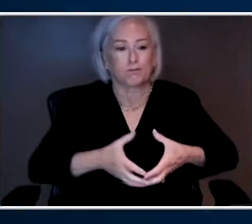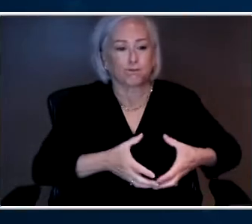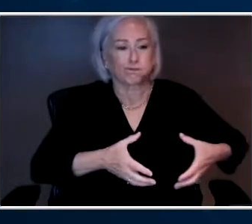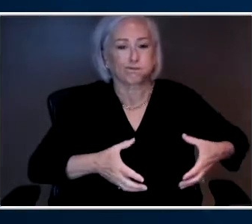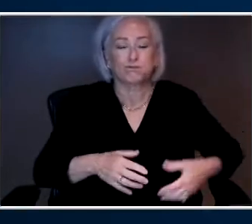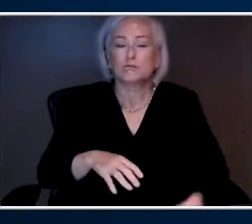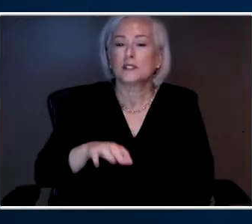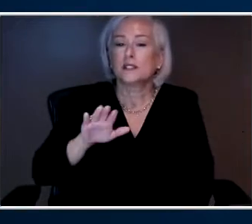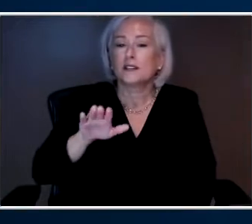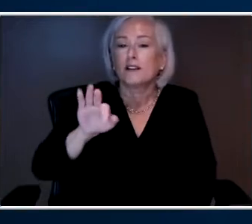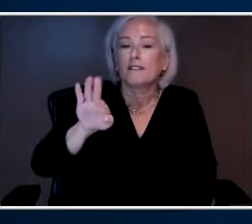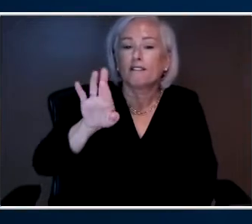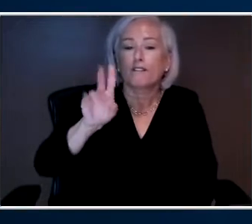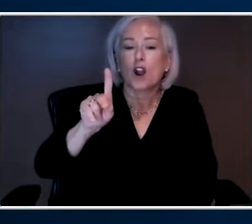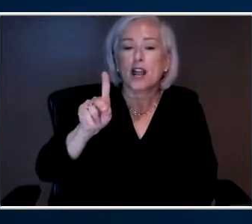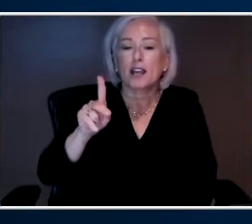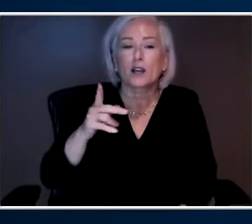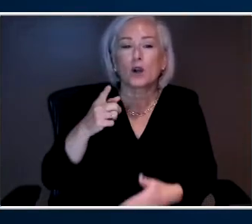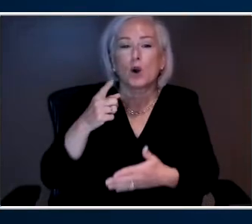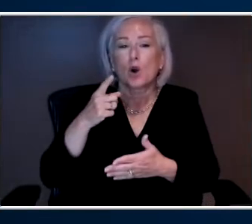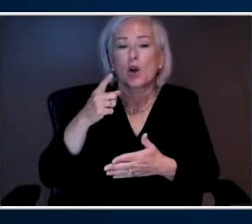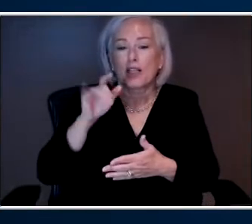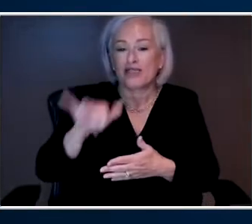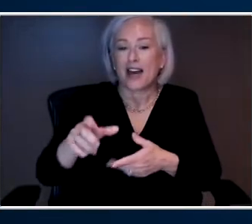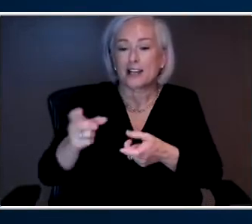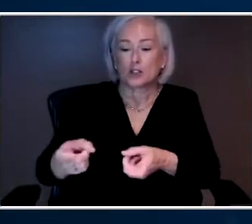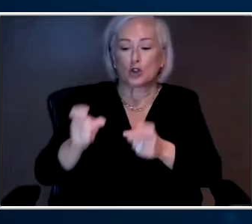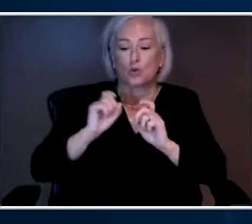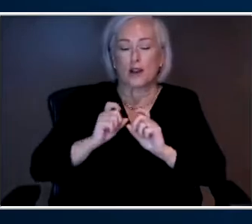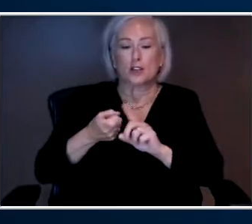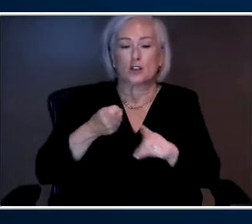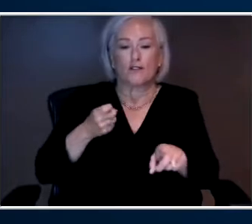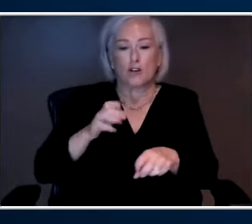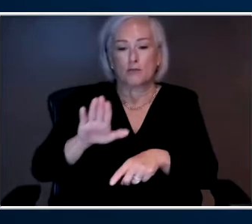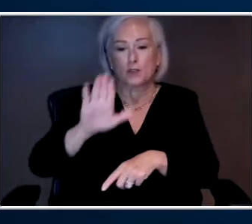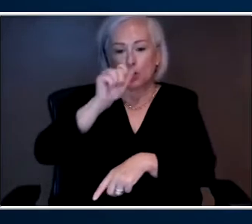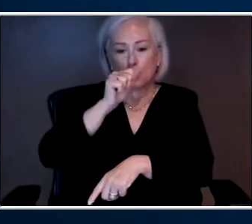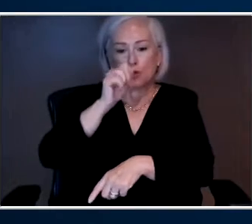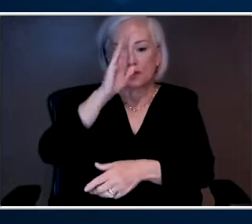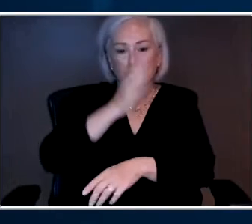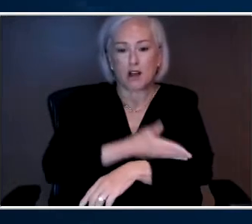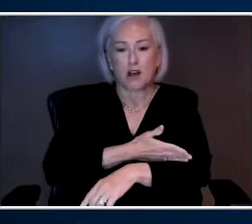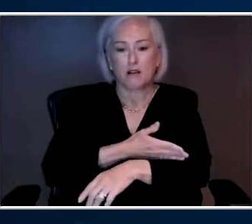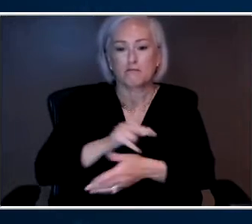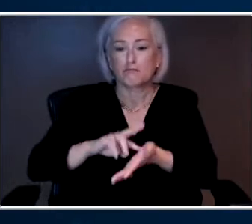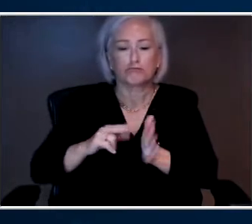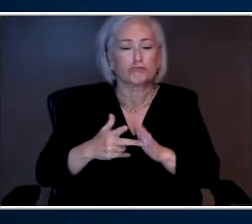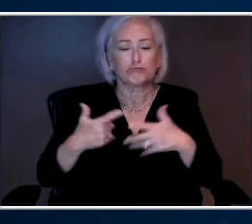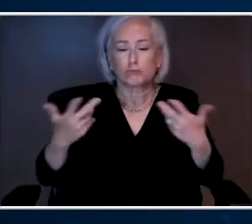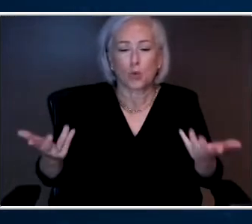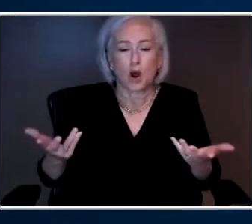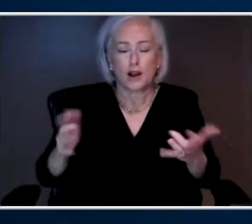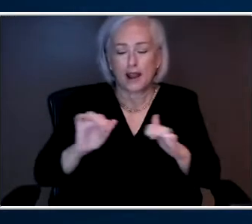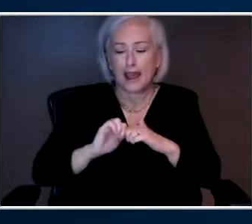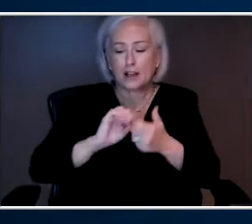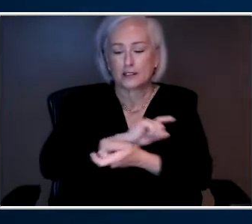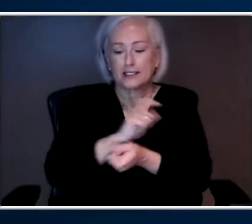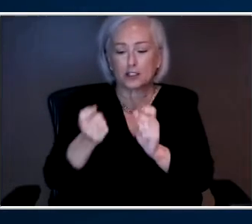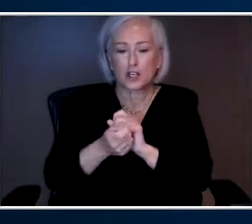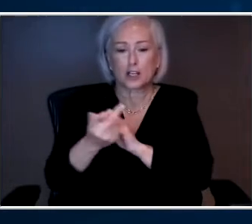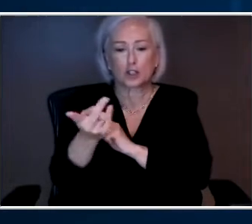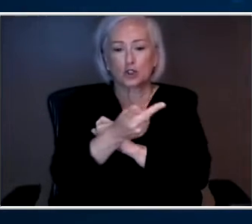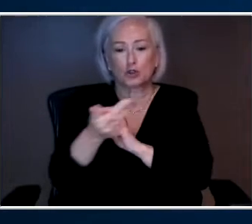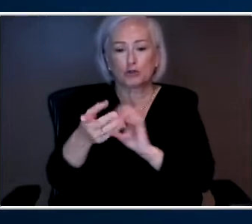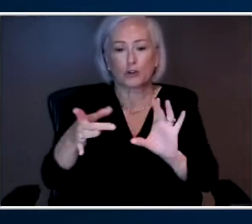yes? What has this donation from your son meant to you? How has it changed your relationship with Grant?